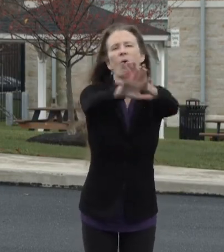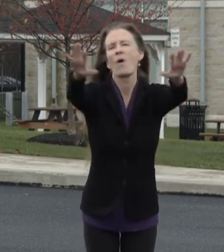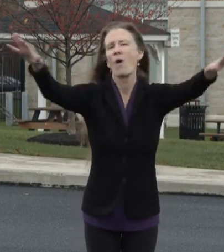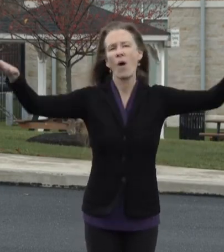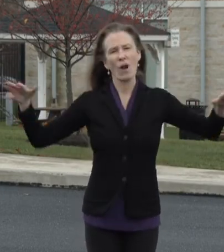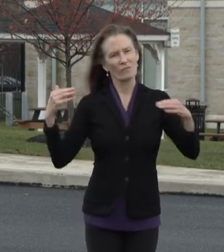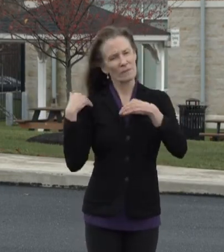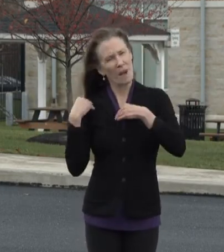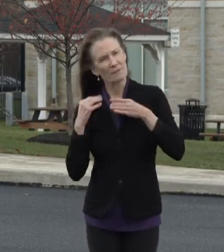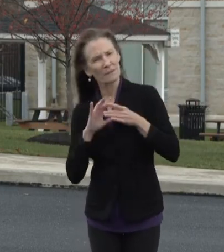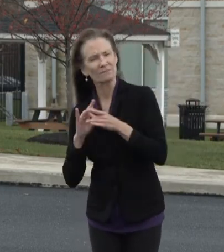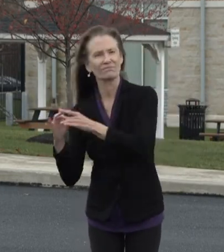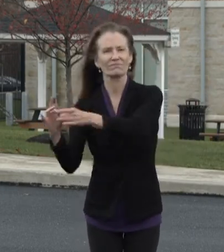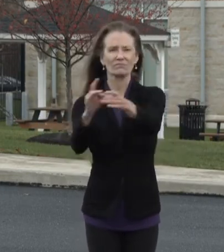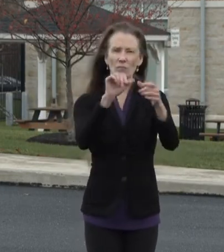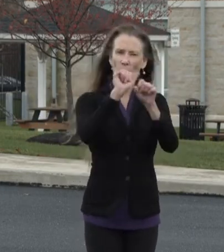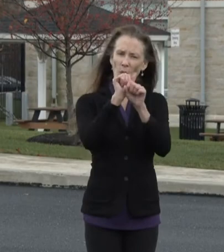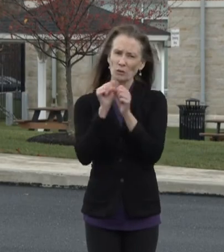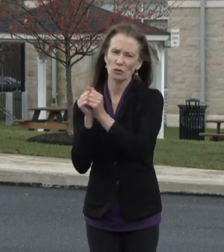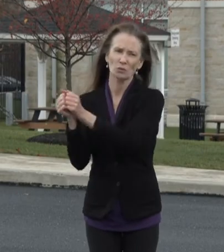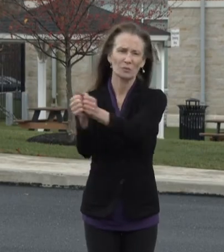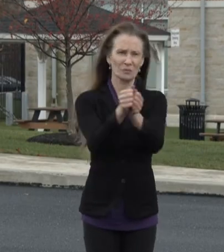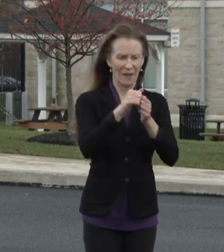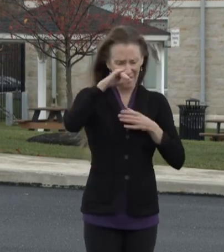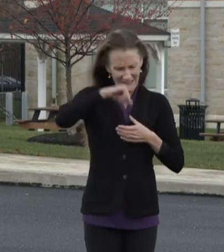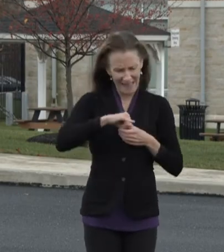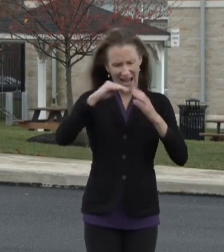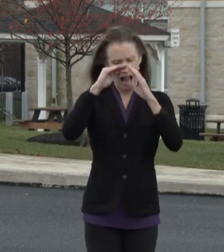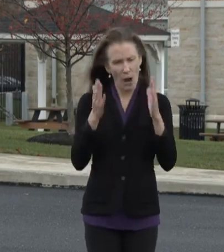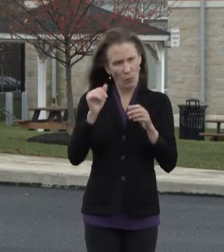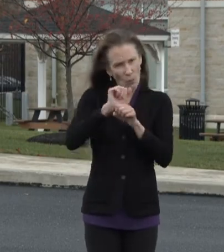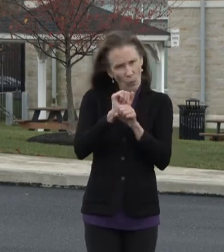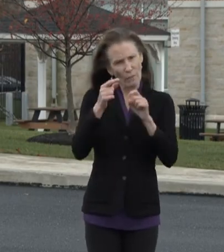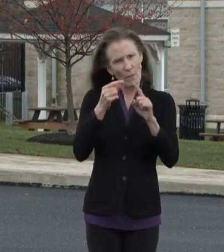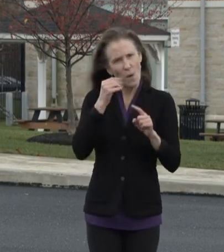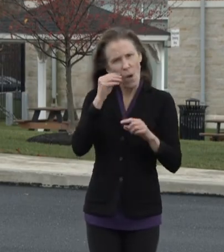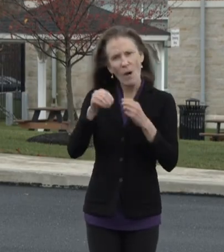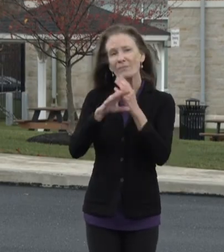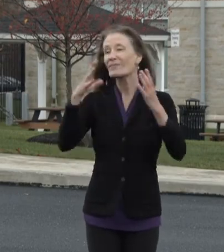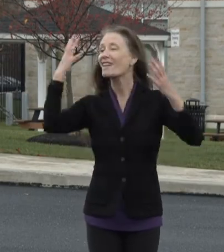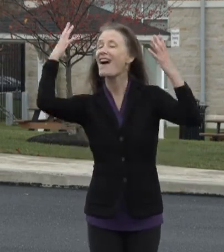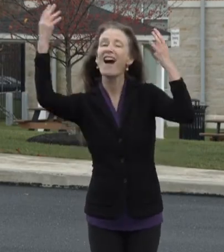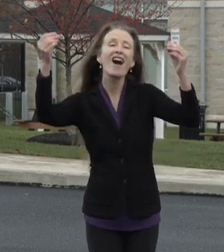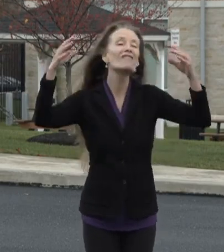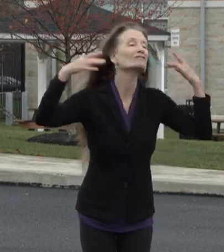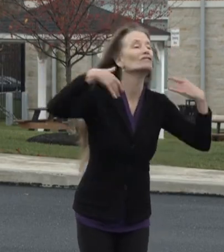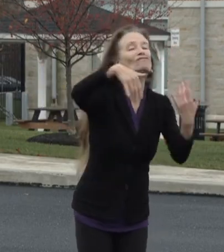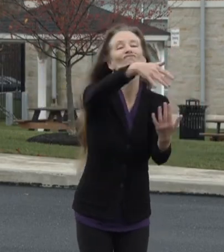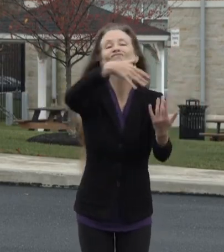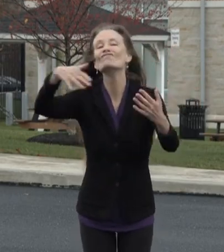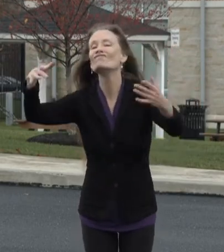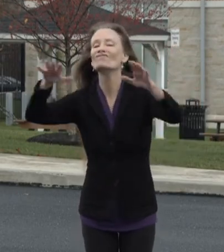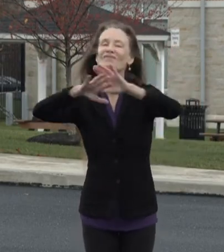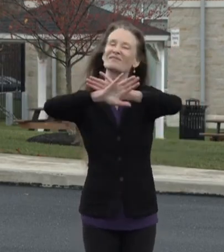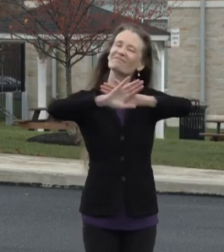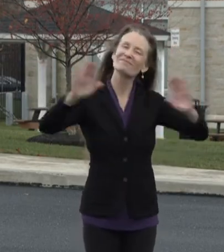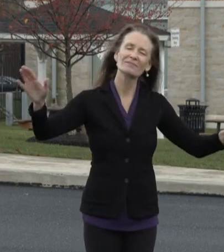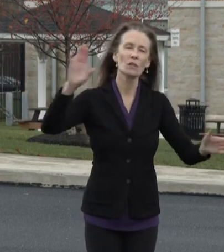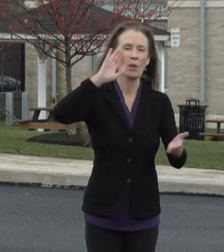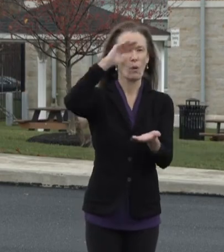is work within their household, within their community, and to help the Commonwealth to stop the spread.